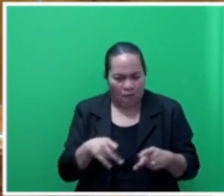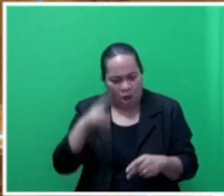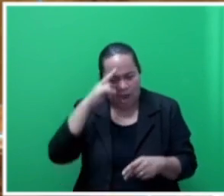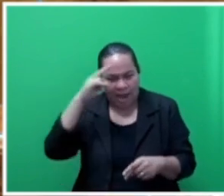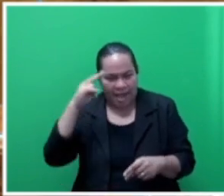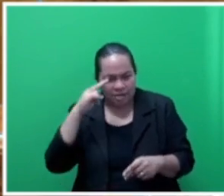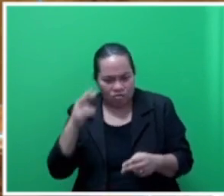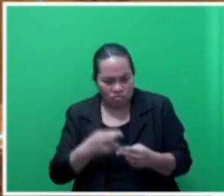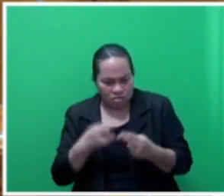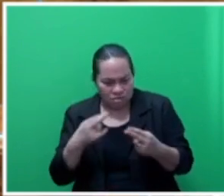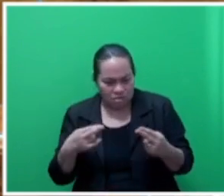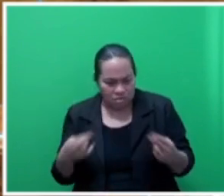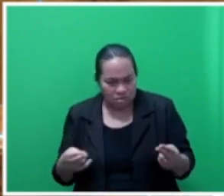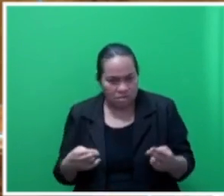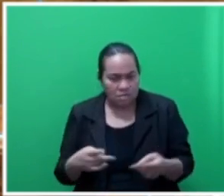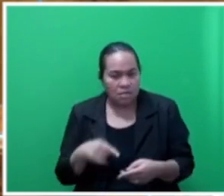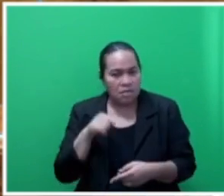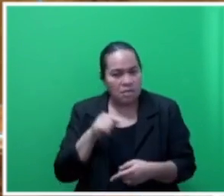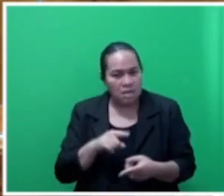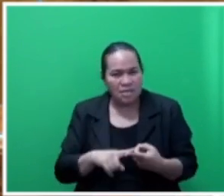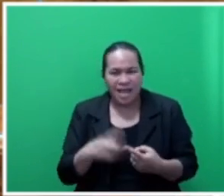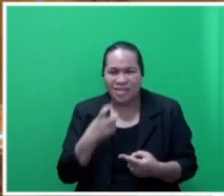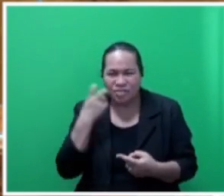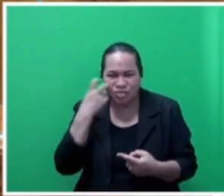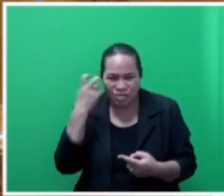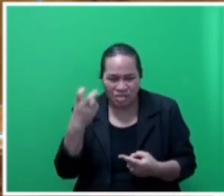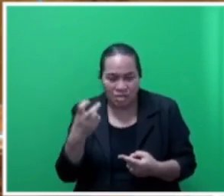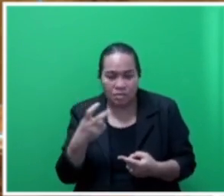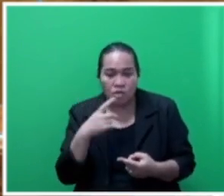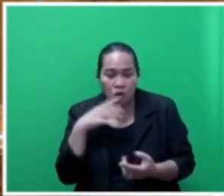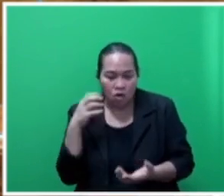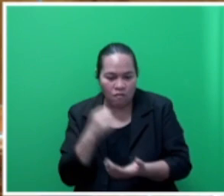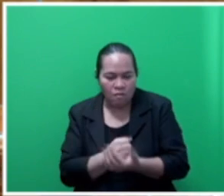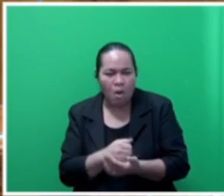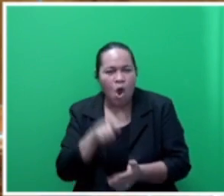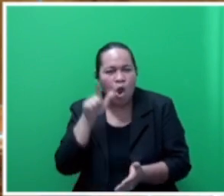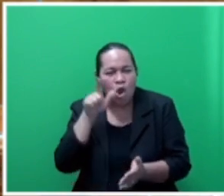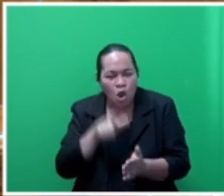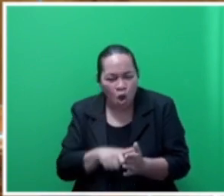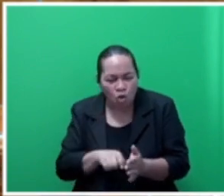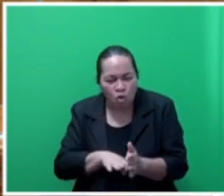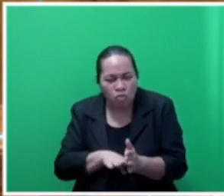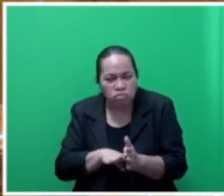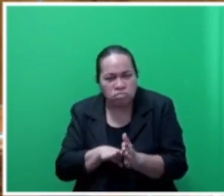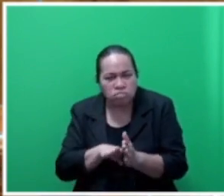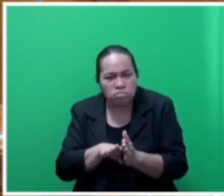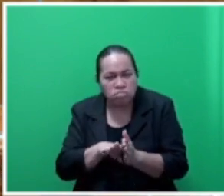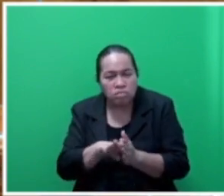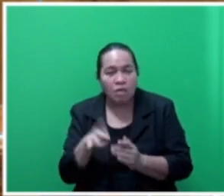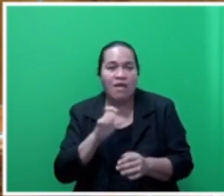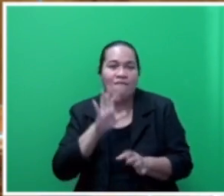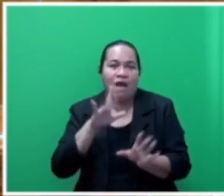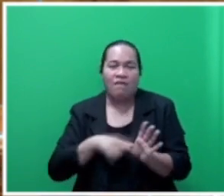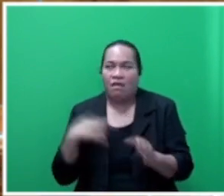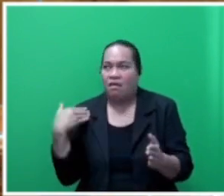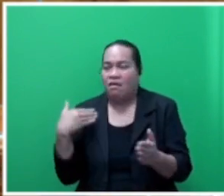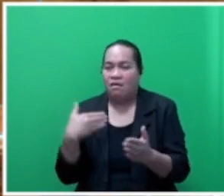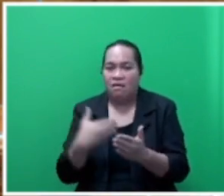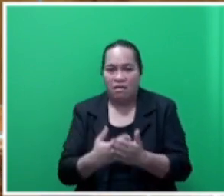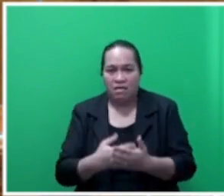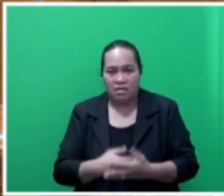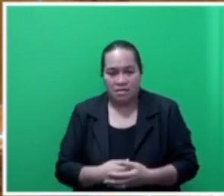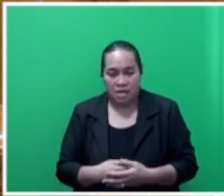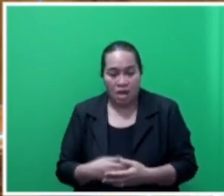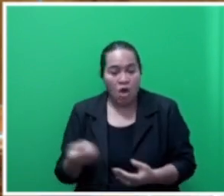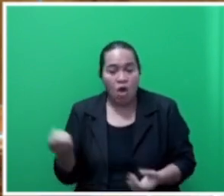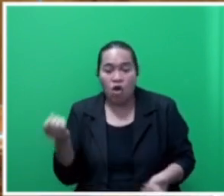resources based on sector, including tourism, just confirmed the low growth rate experienced in the last 5 years. So the